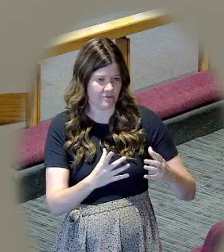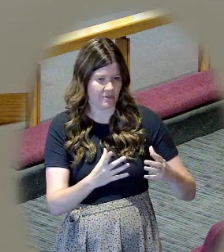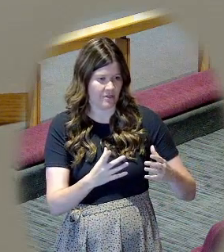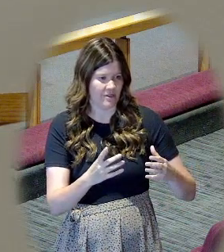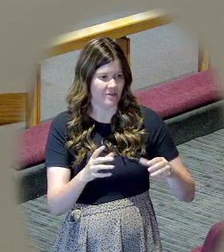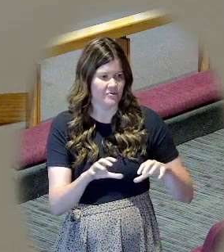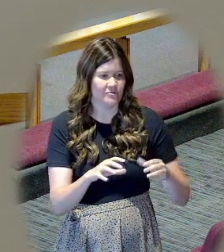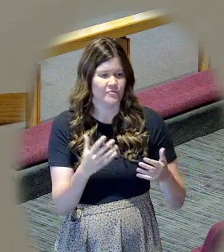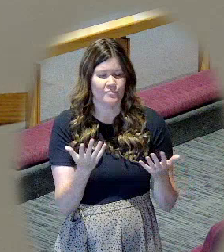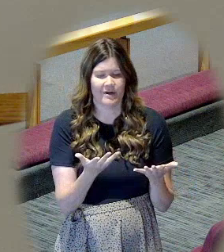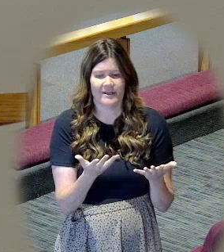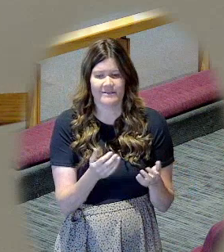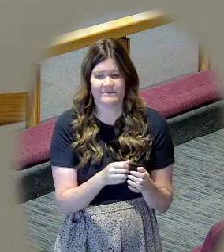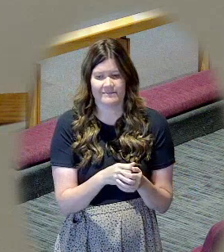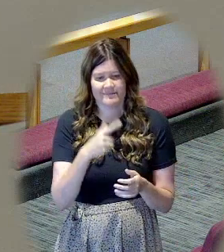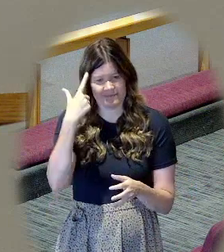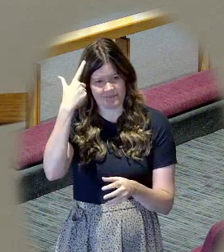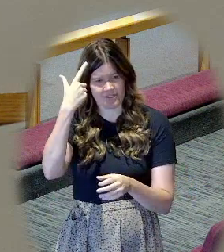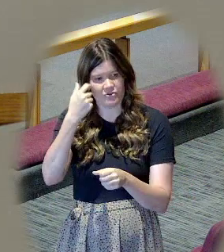trust.